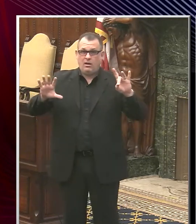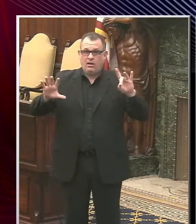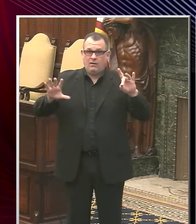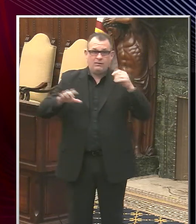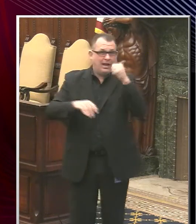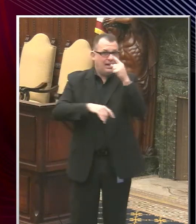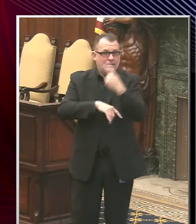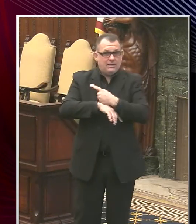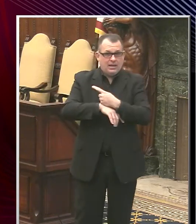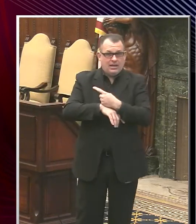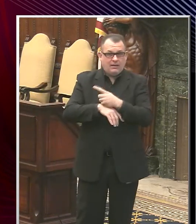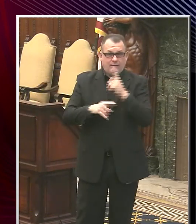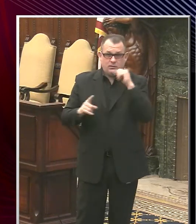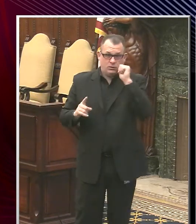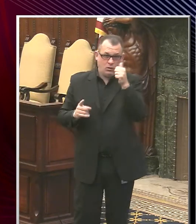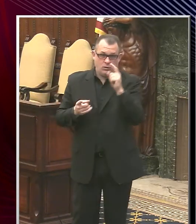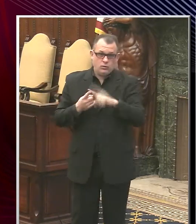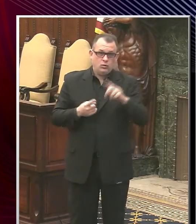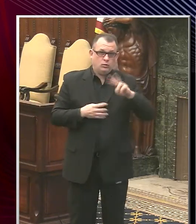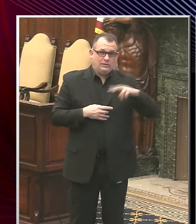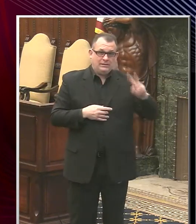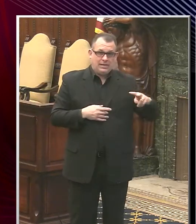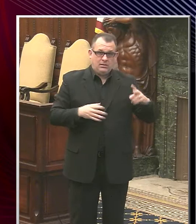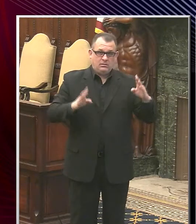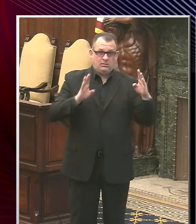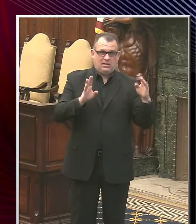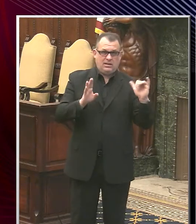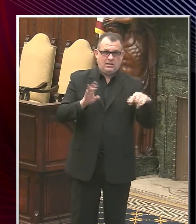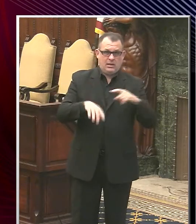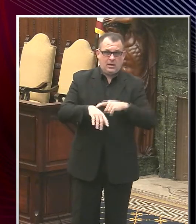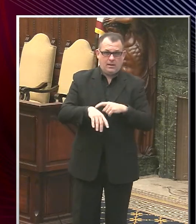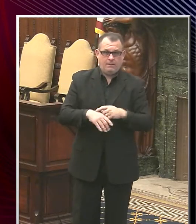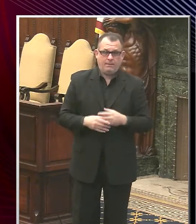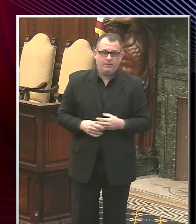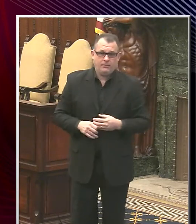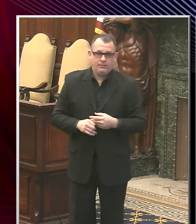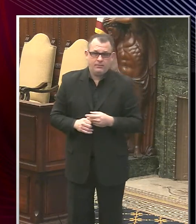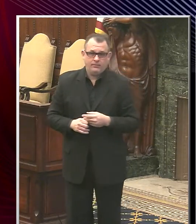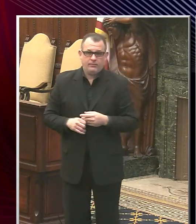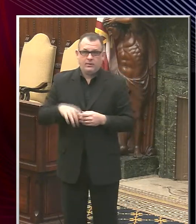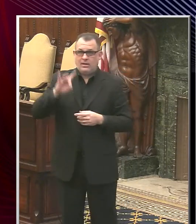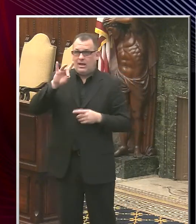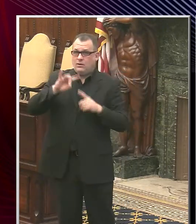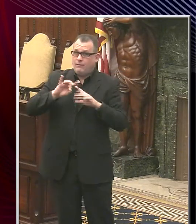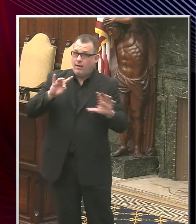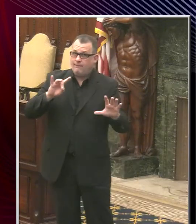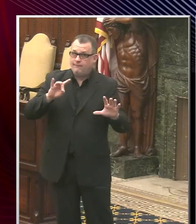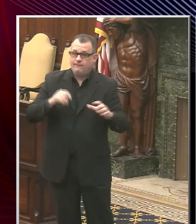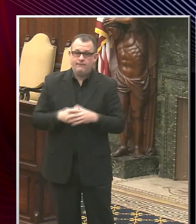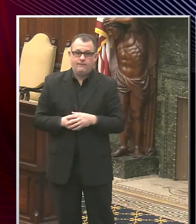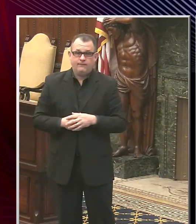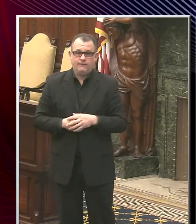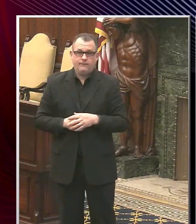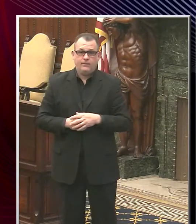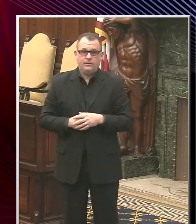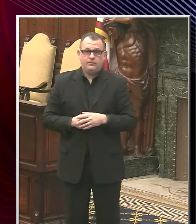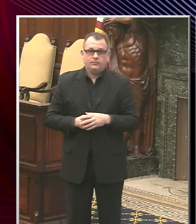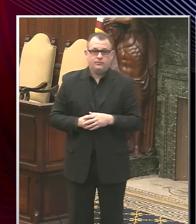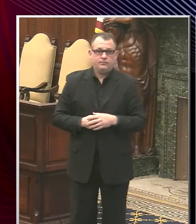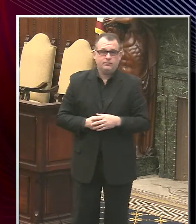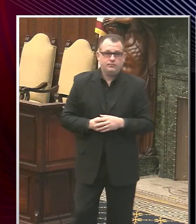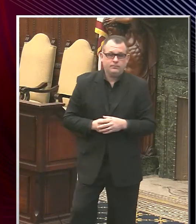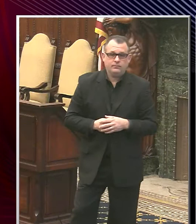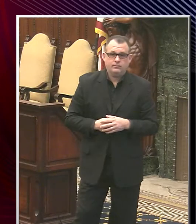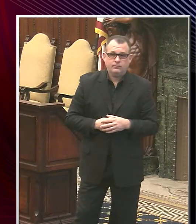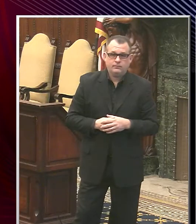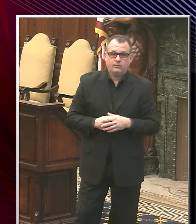from Wednesday the 17th through Monday the 22nd. Okay, 8 a.m. to 5 p.m. any day, Wednesday the 17th through Monday the 22nd.